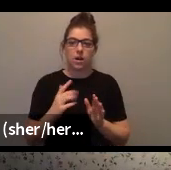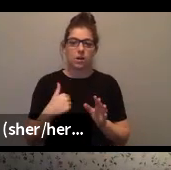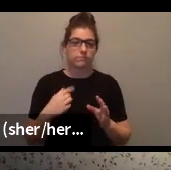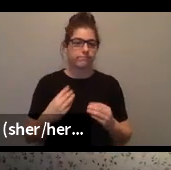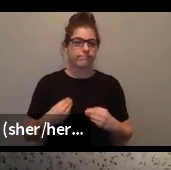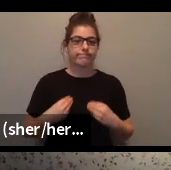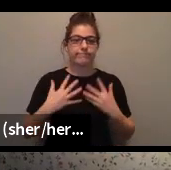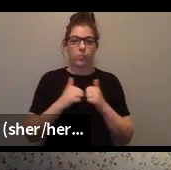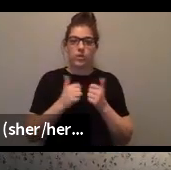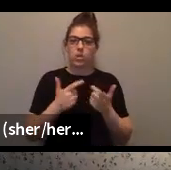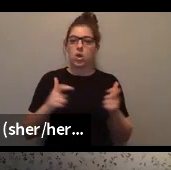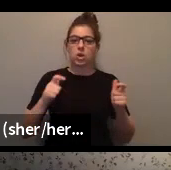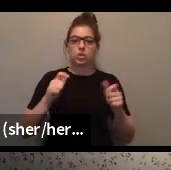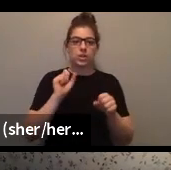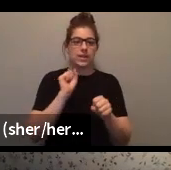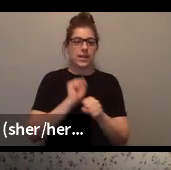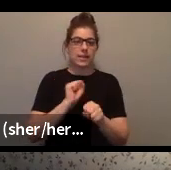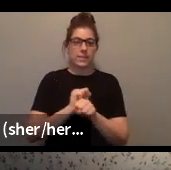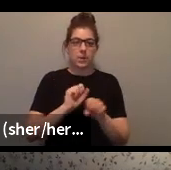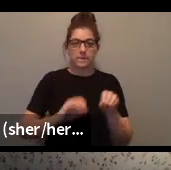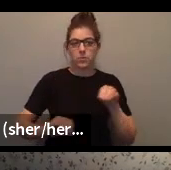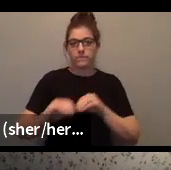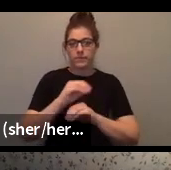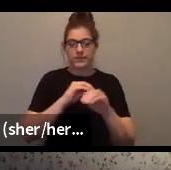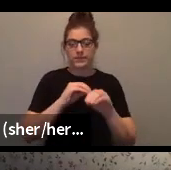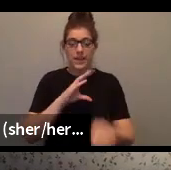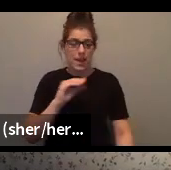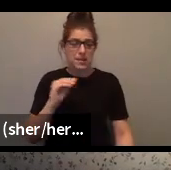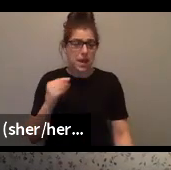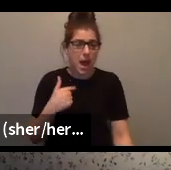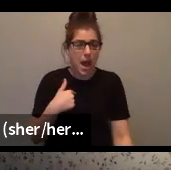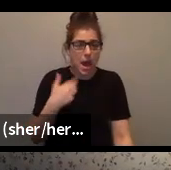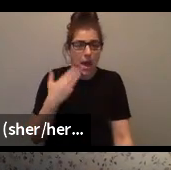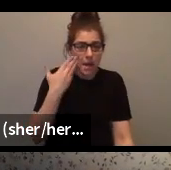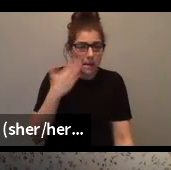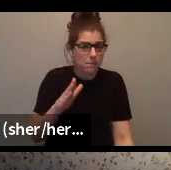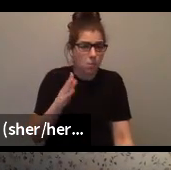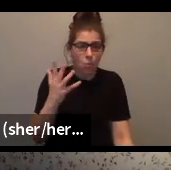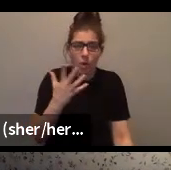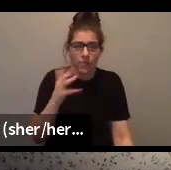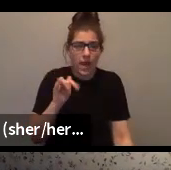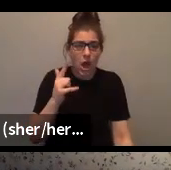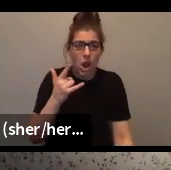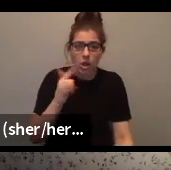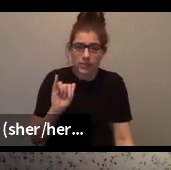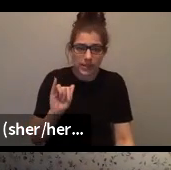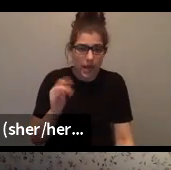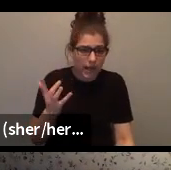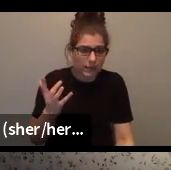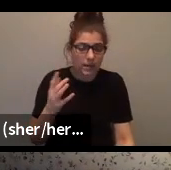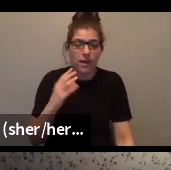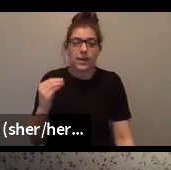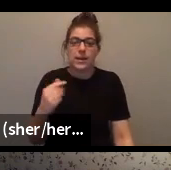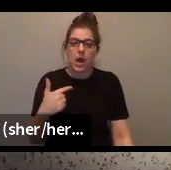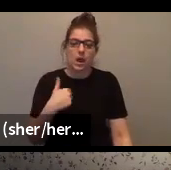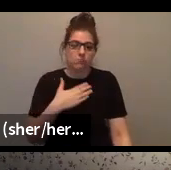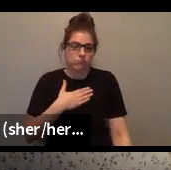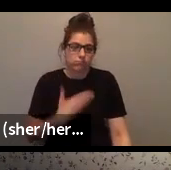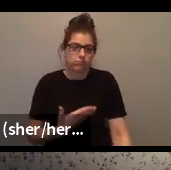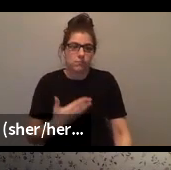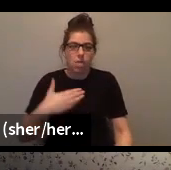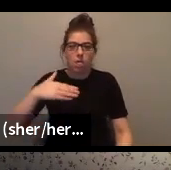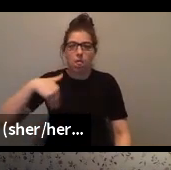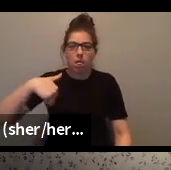movements. And I don't know what that looks like. And I admittedly have not yet had a